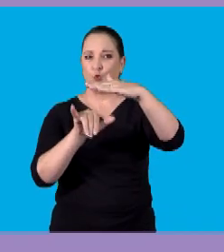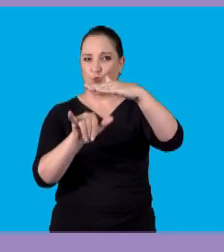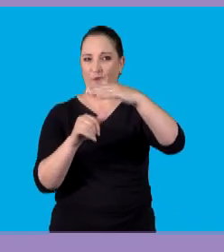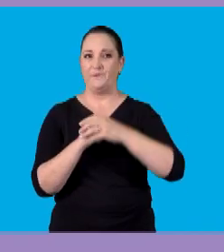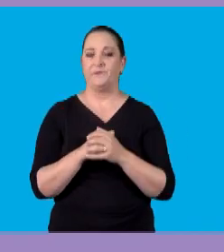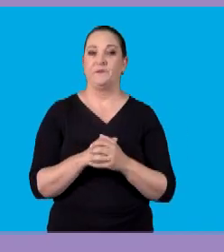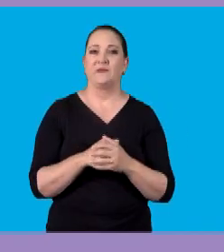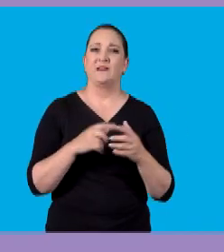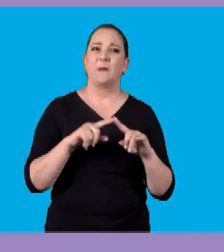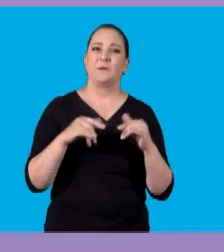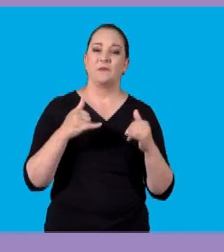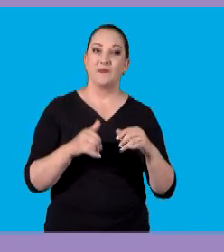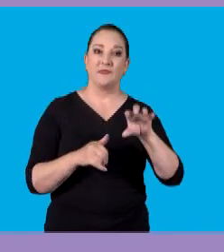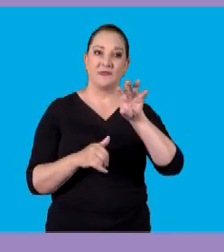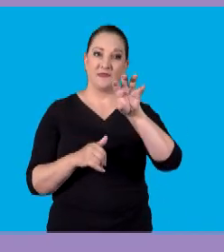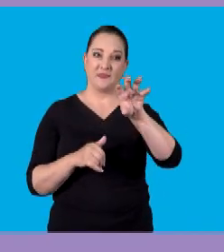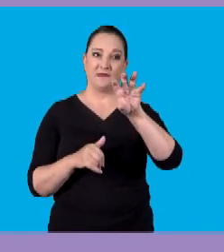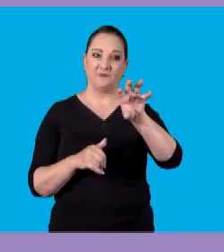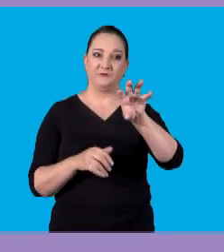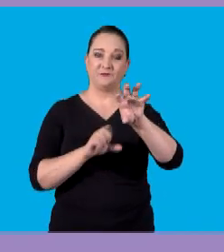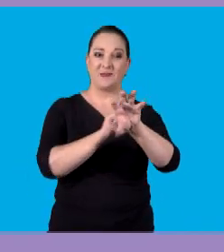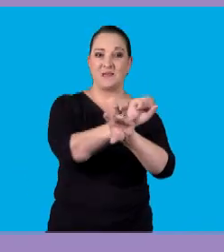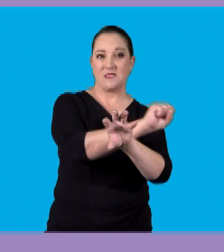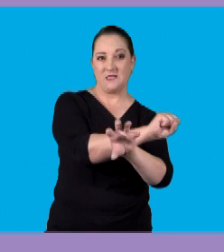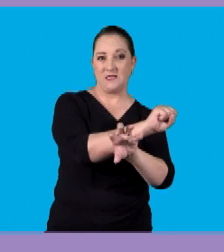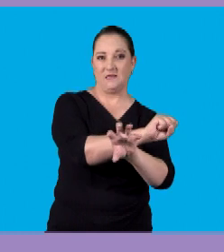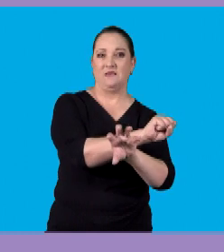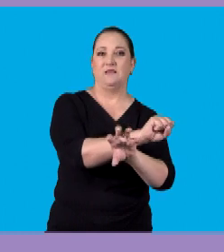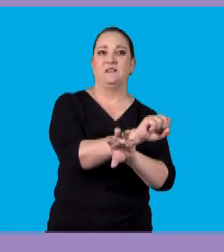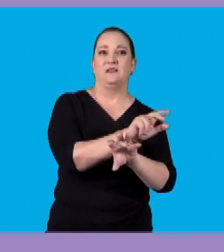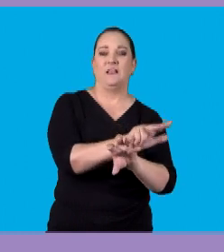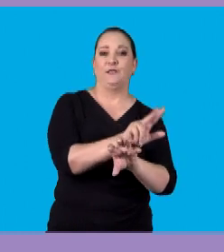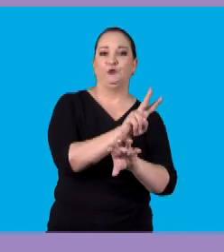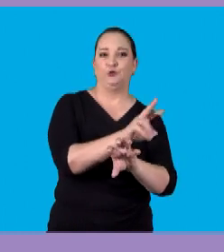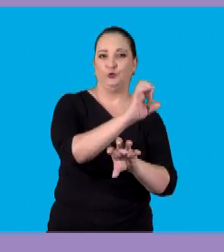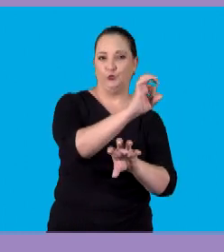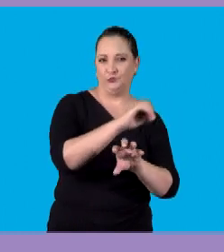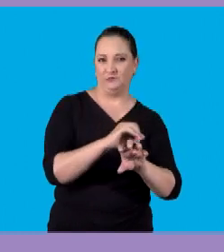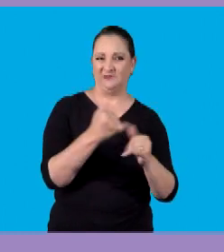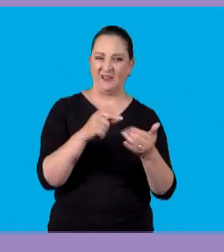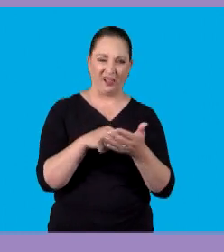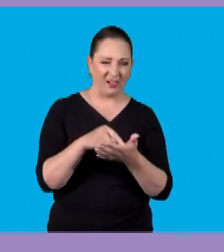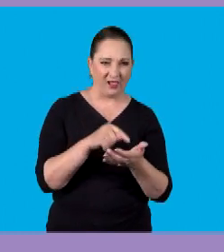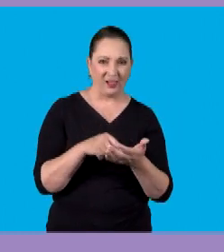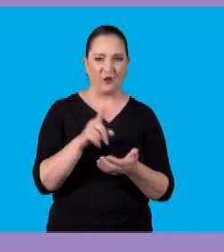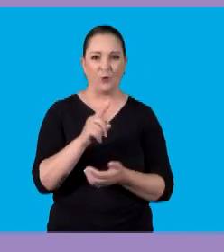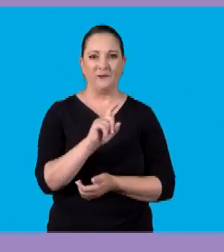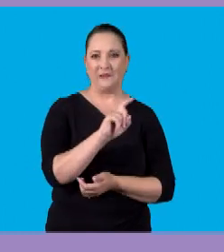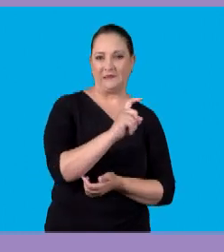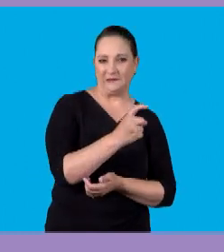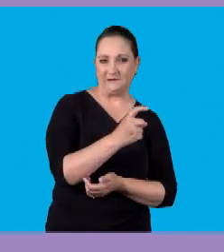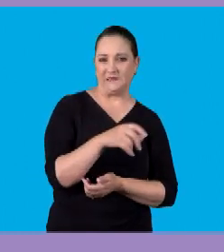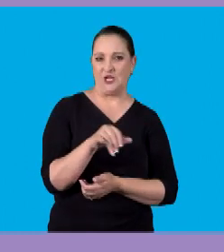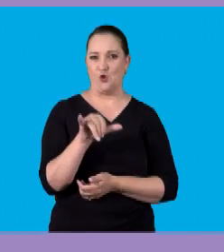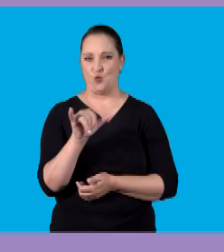and y. So we are going to use the properties of a parallelogram to calculate the values of x and y. So which one can we start